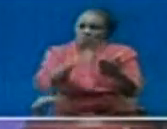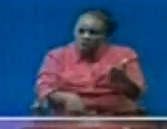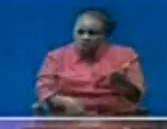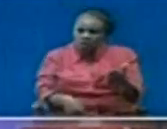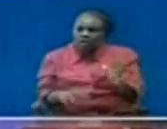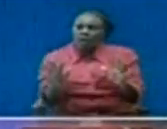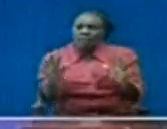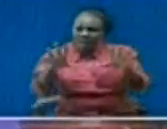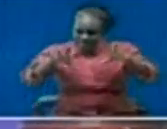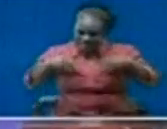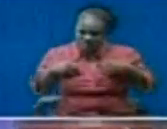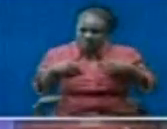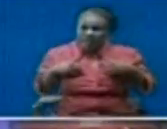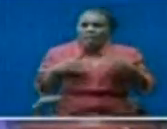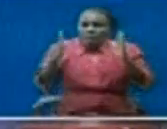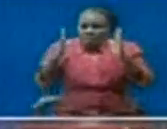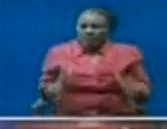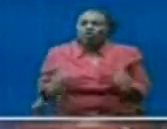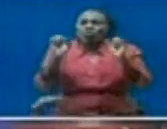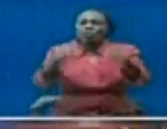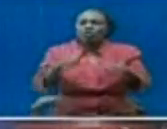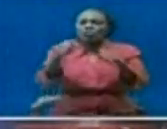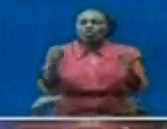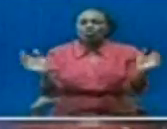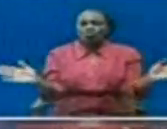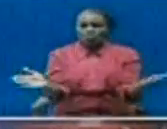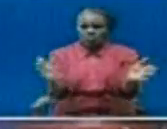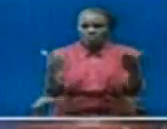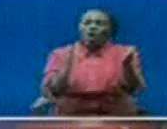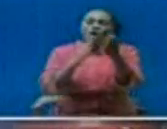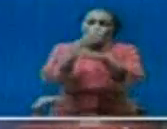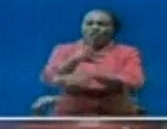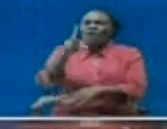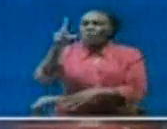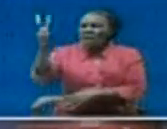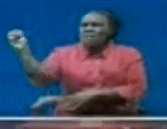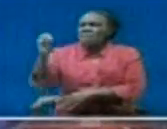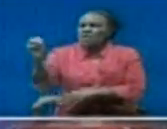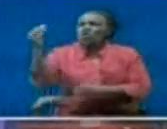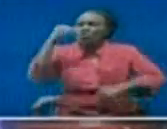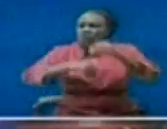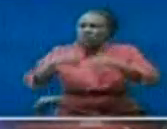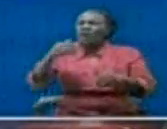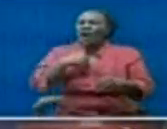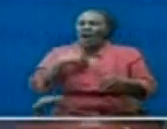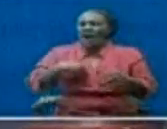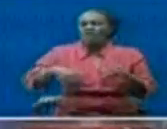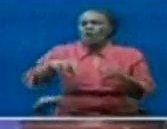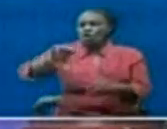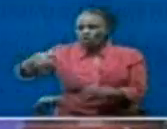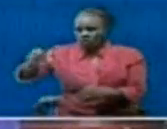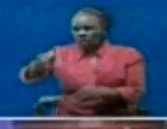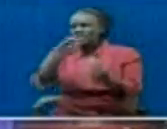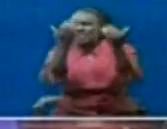to be appreciated, is that someone who is able to garner over 1 million votes has a constituency